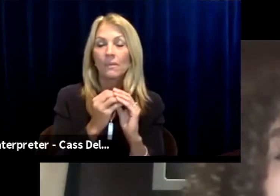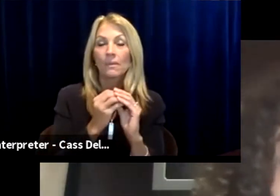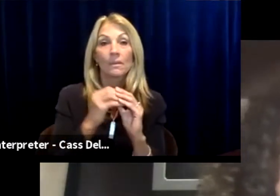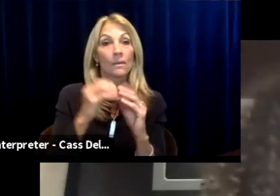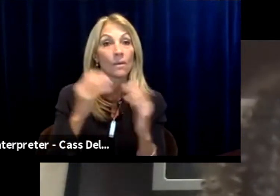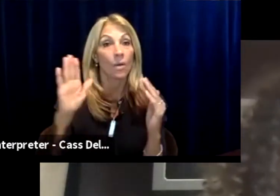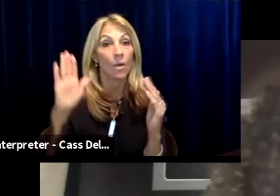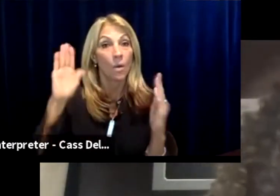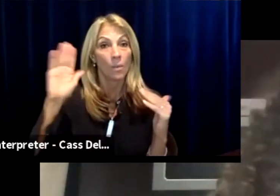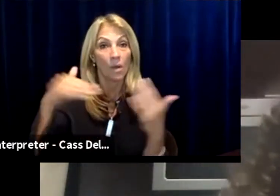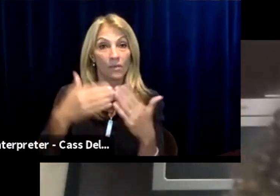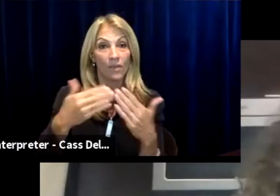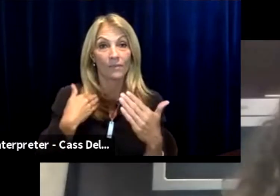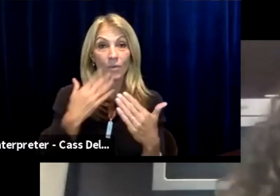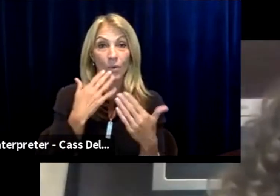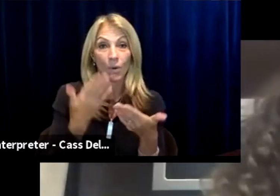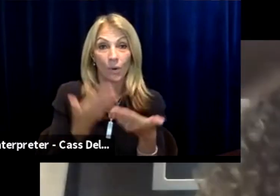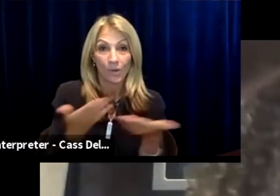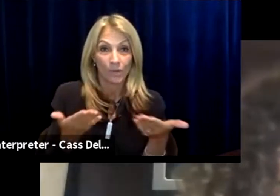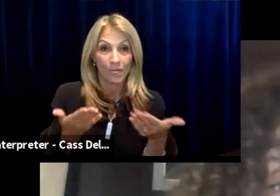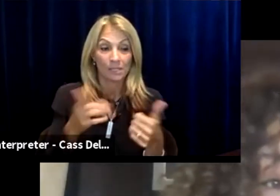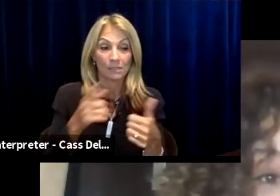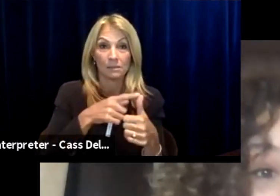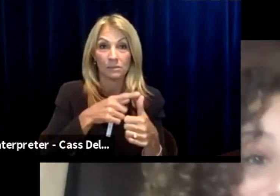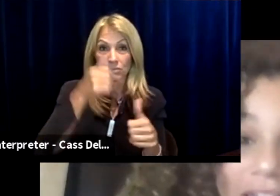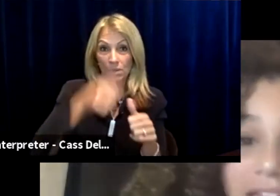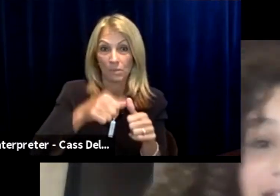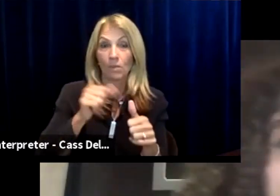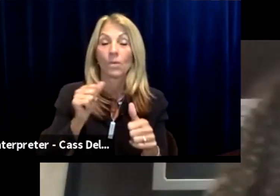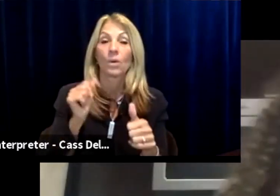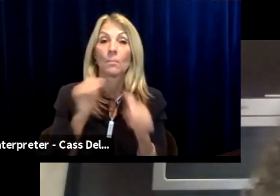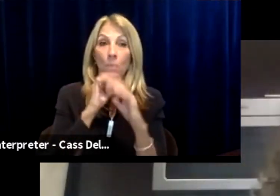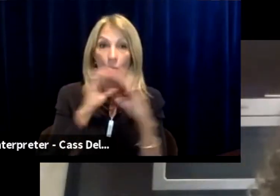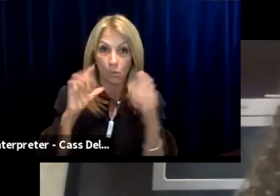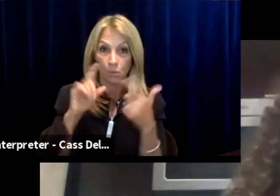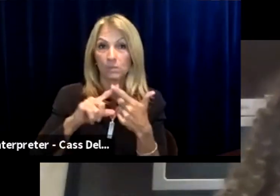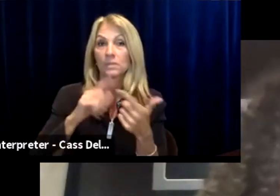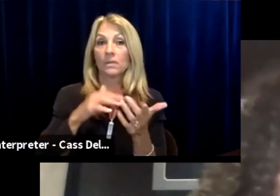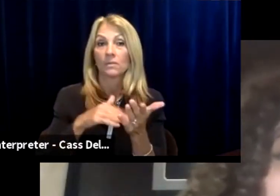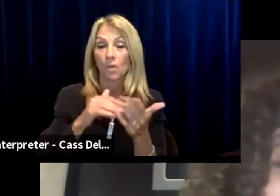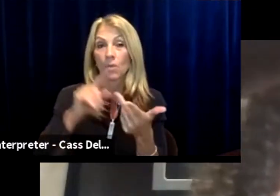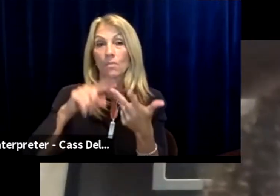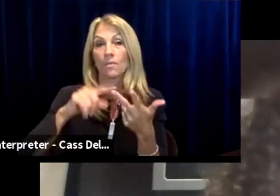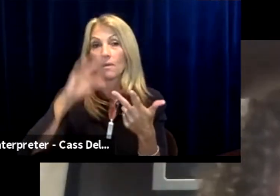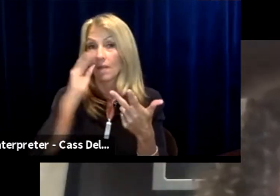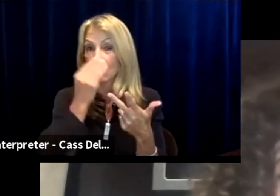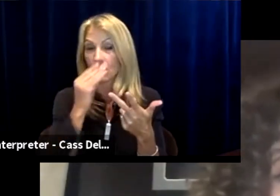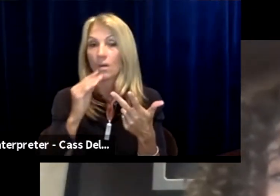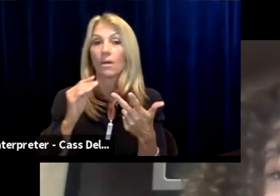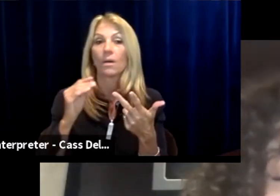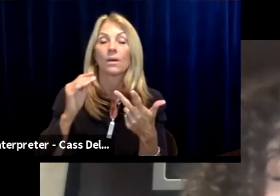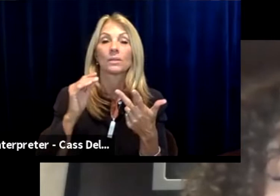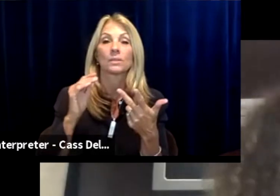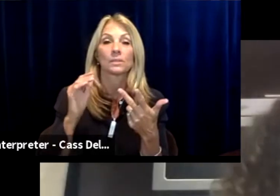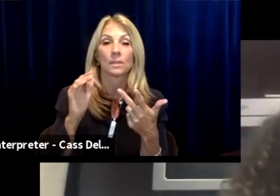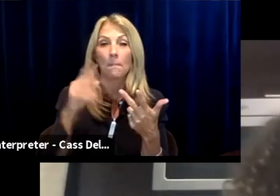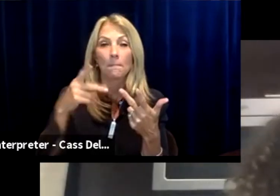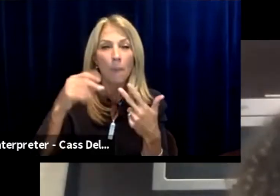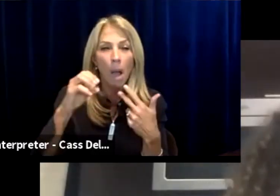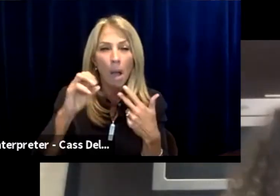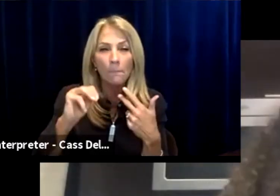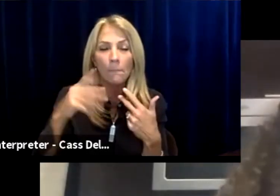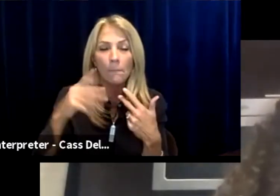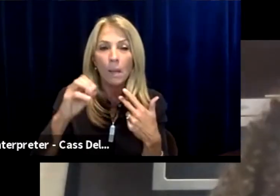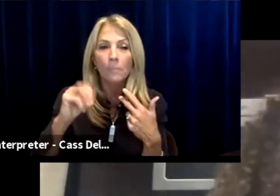balloons, flour, soap, water, and craft pom-poms, glitter, Orbeez, anything you